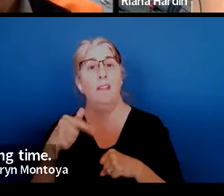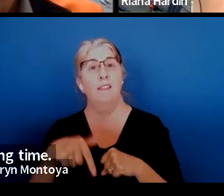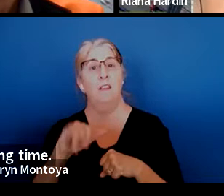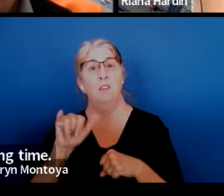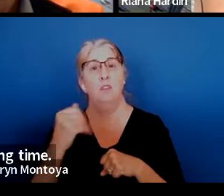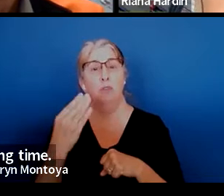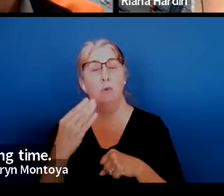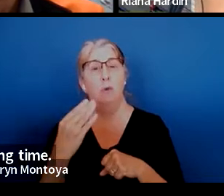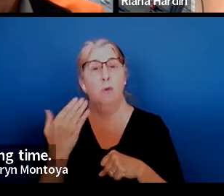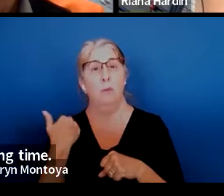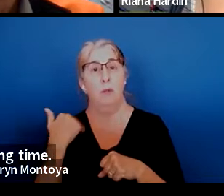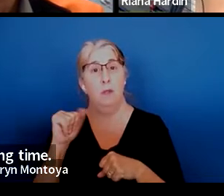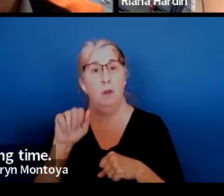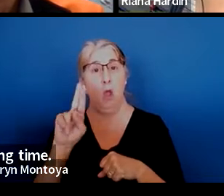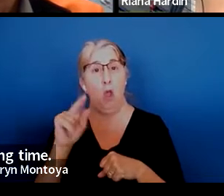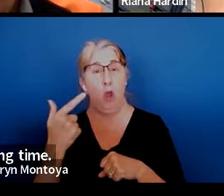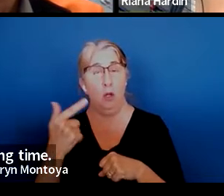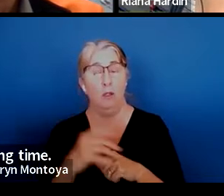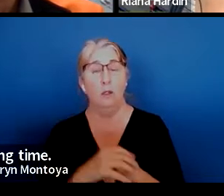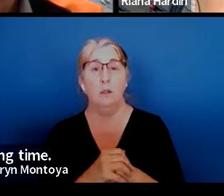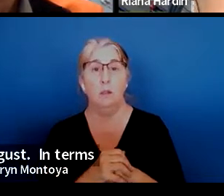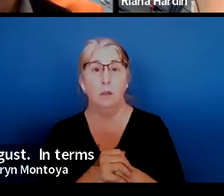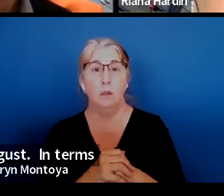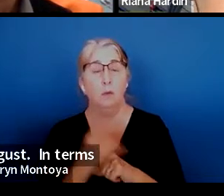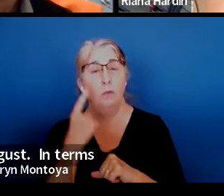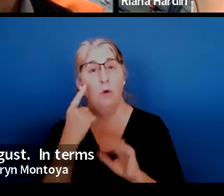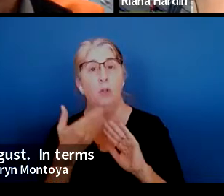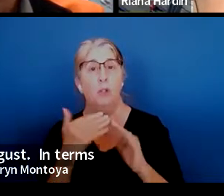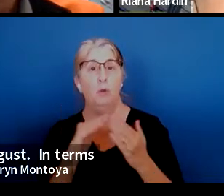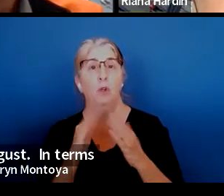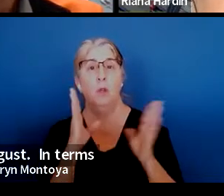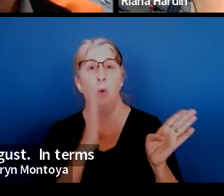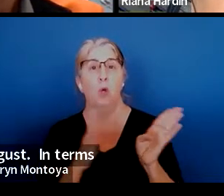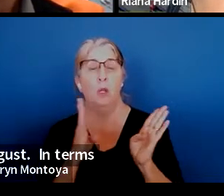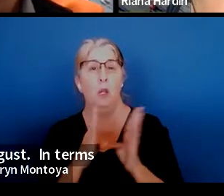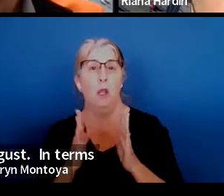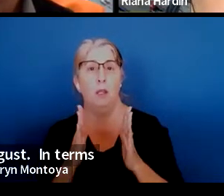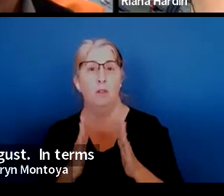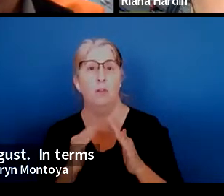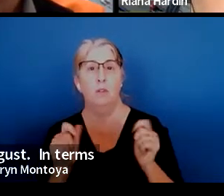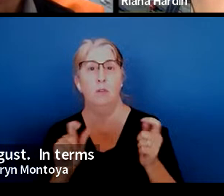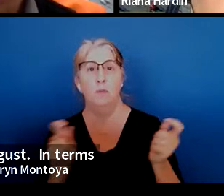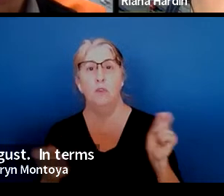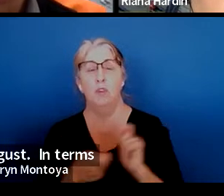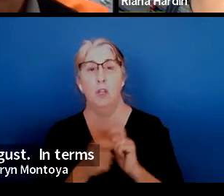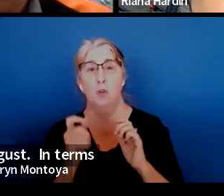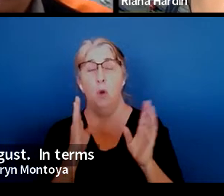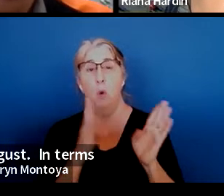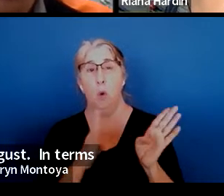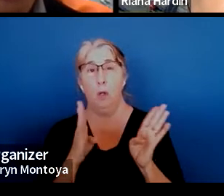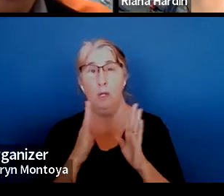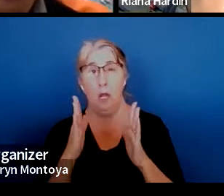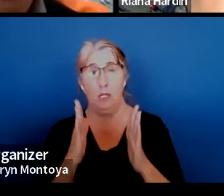August in terms of community organizer, systems change organizer in